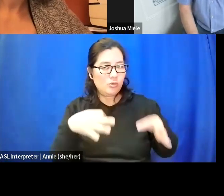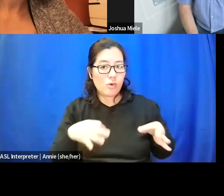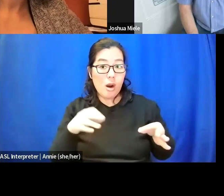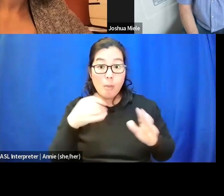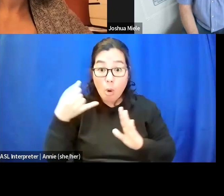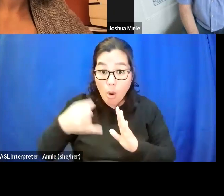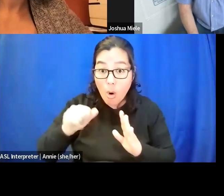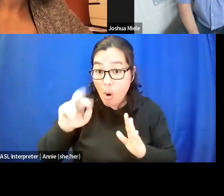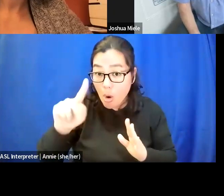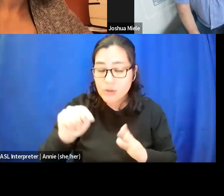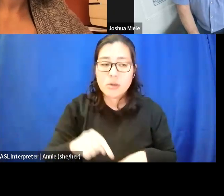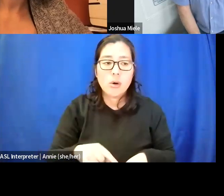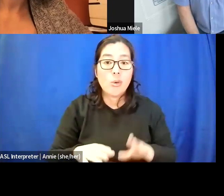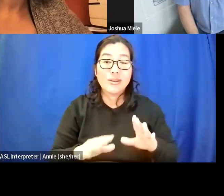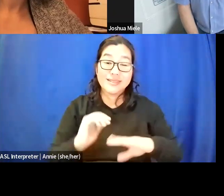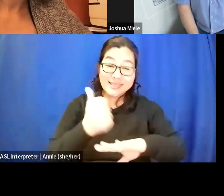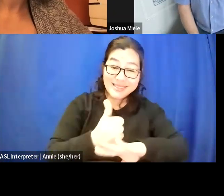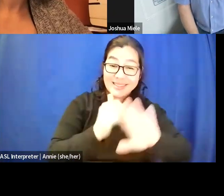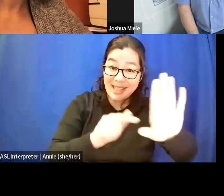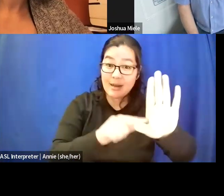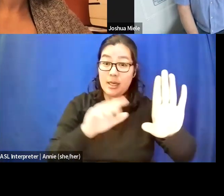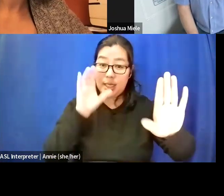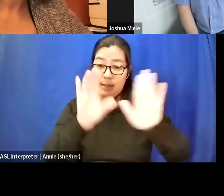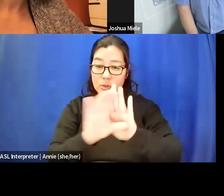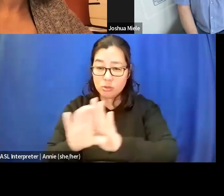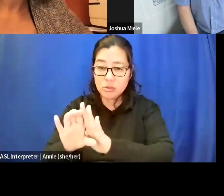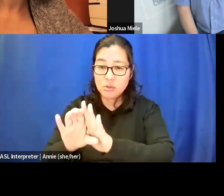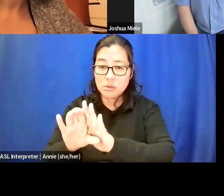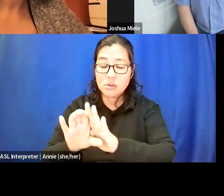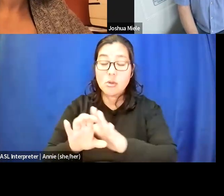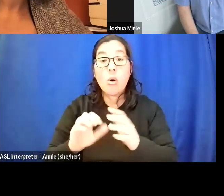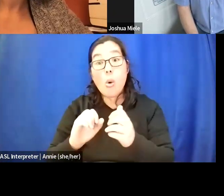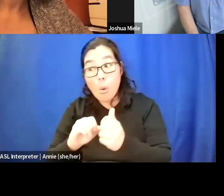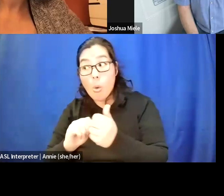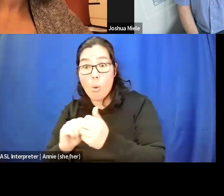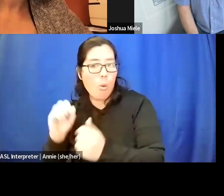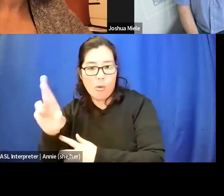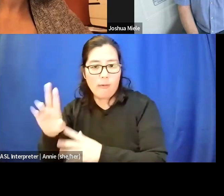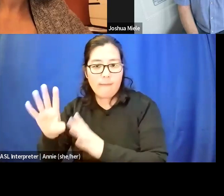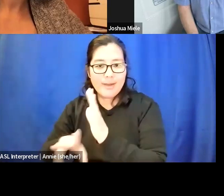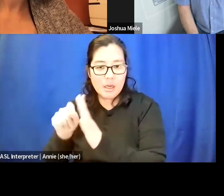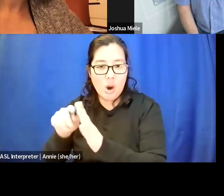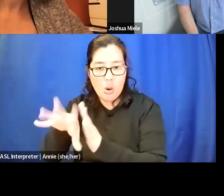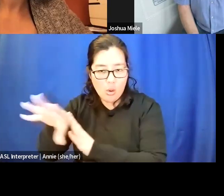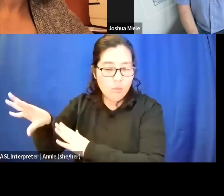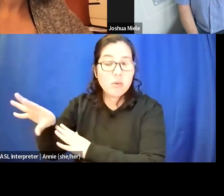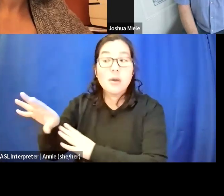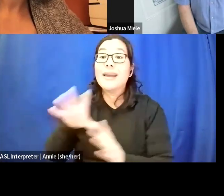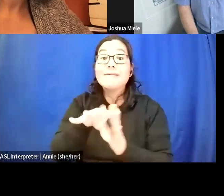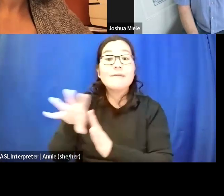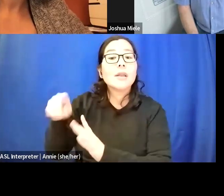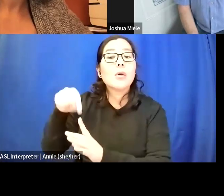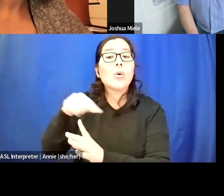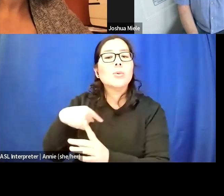static images and the way we approach describing video. Again, in video,